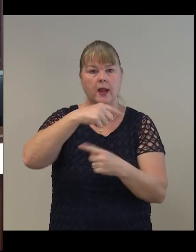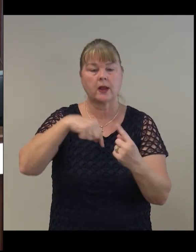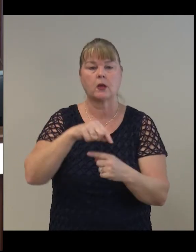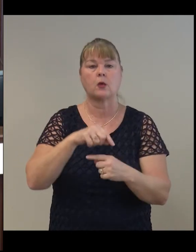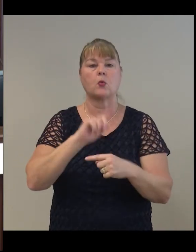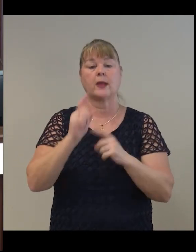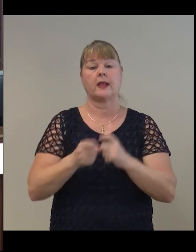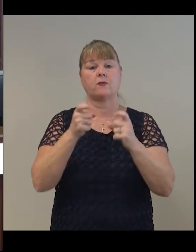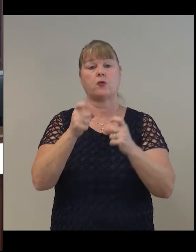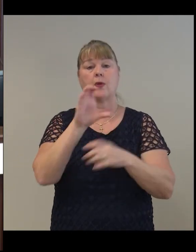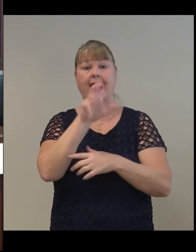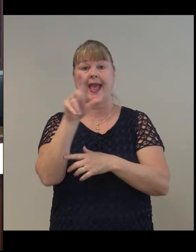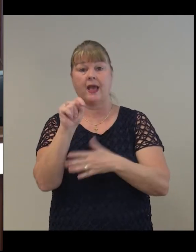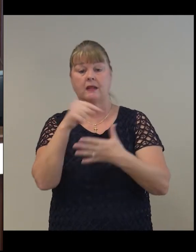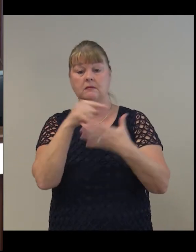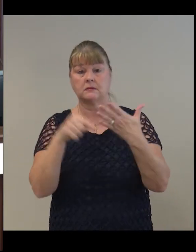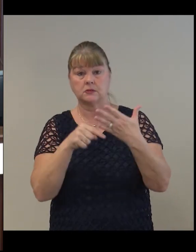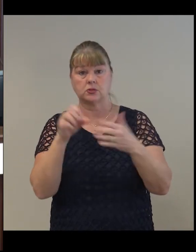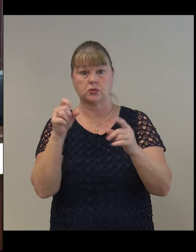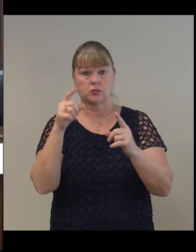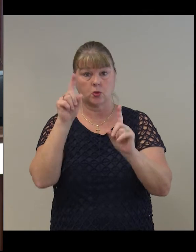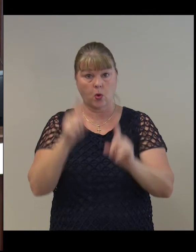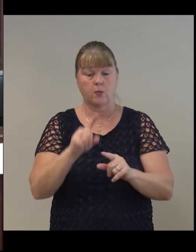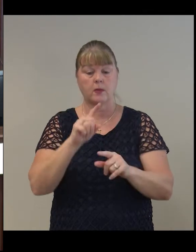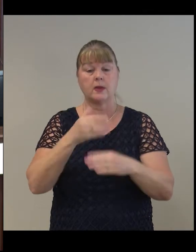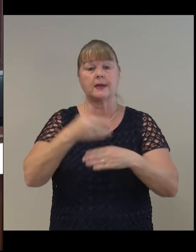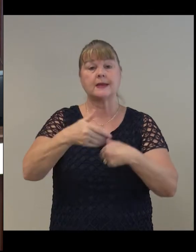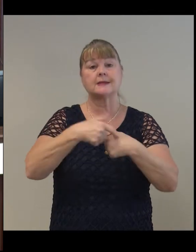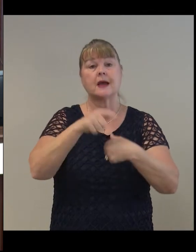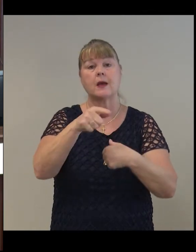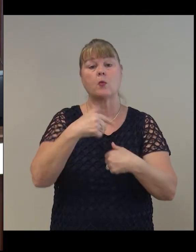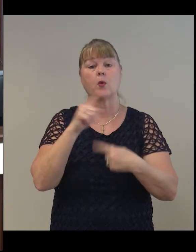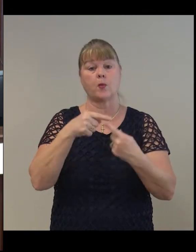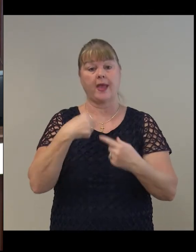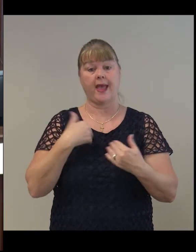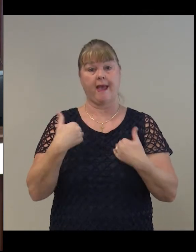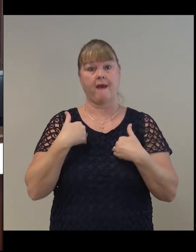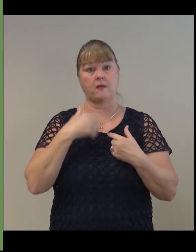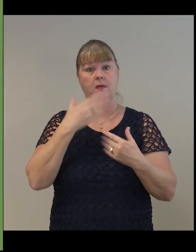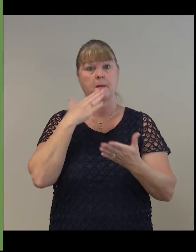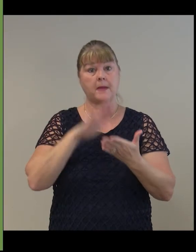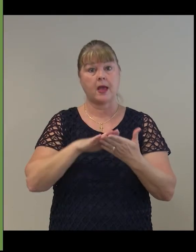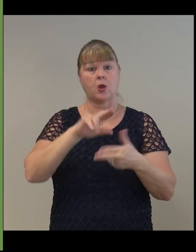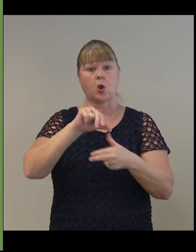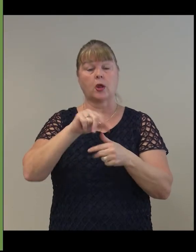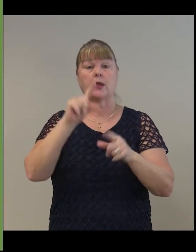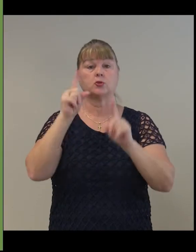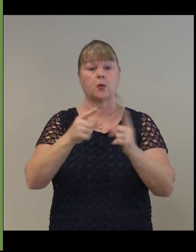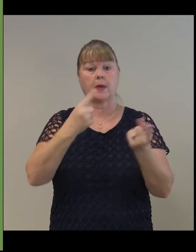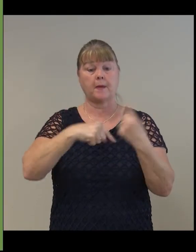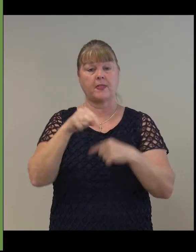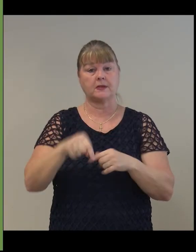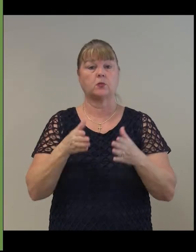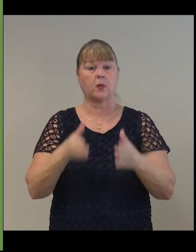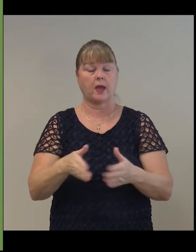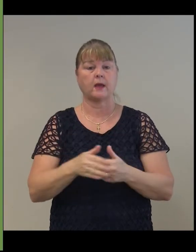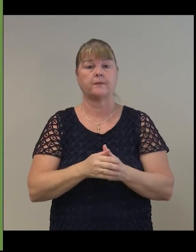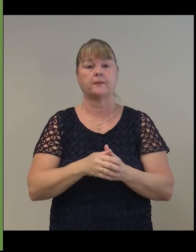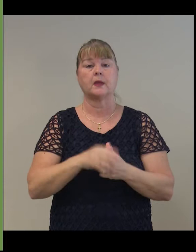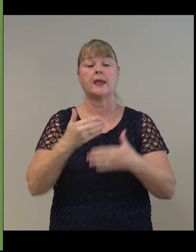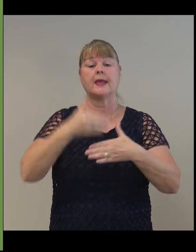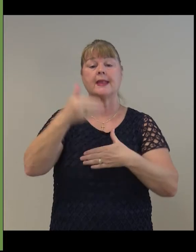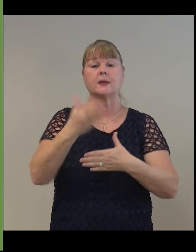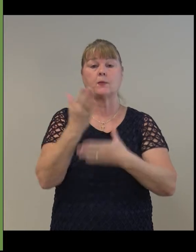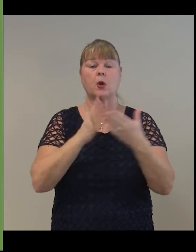category storms. So just think about that the next time we have a storm heading our way. The next threat that we talked about are